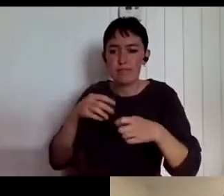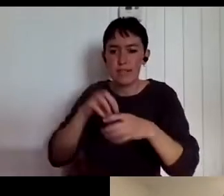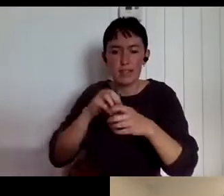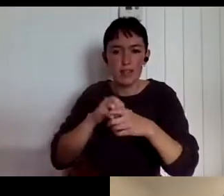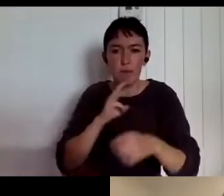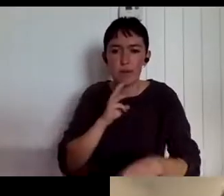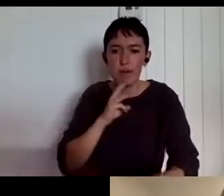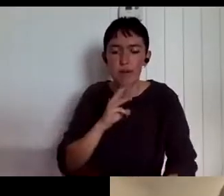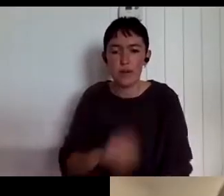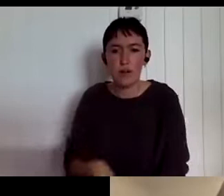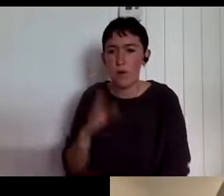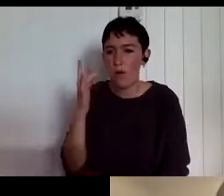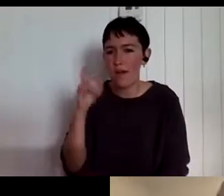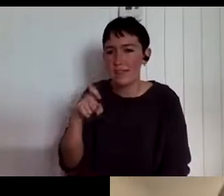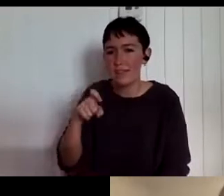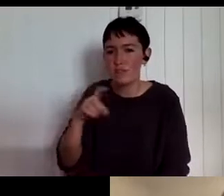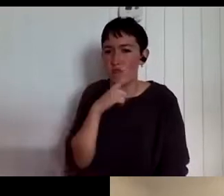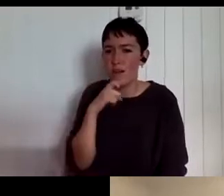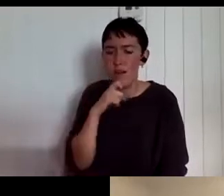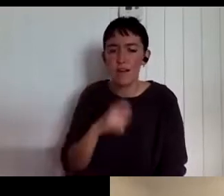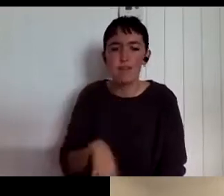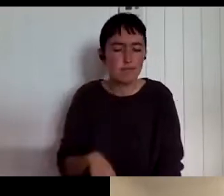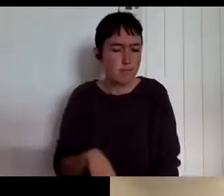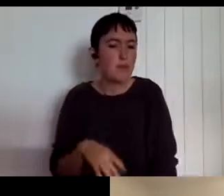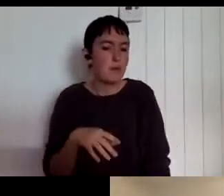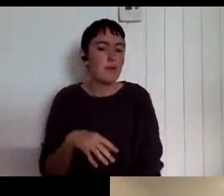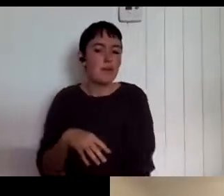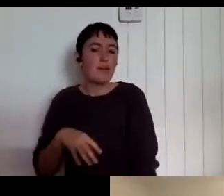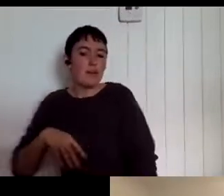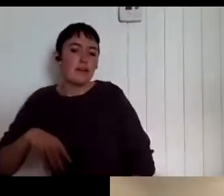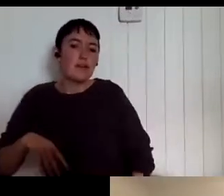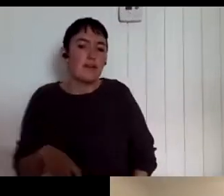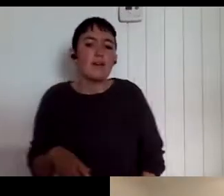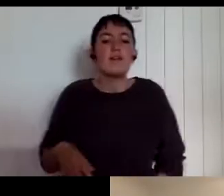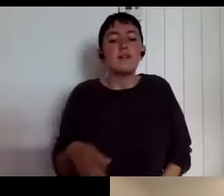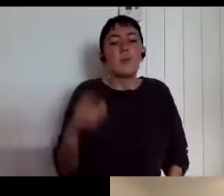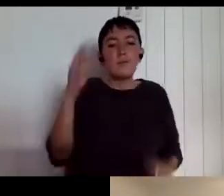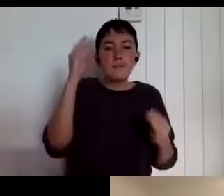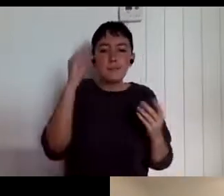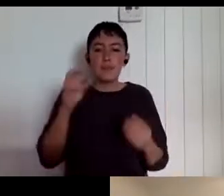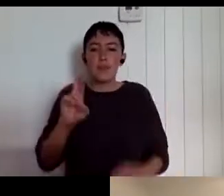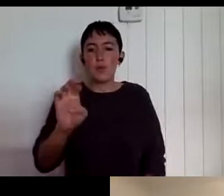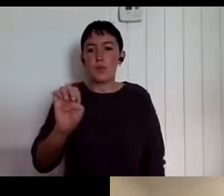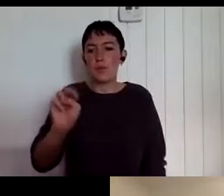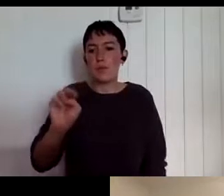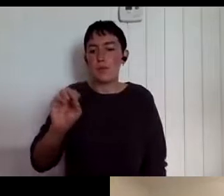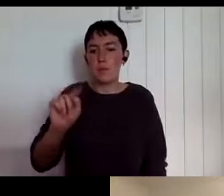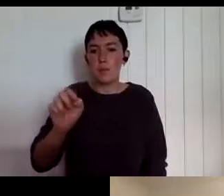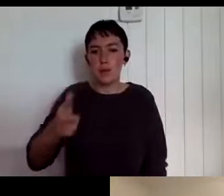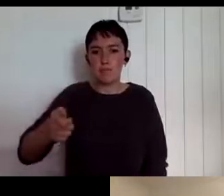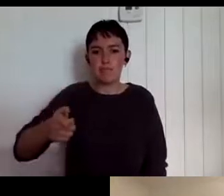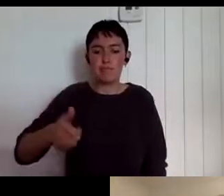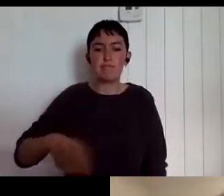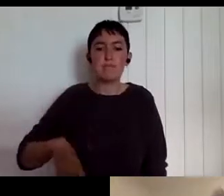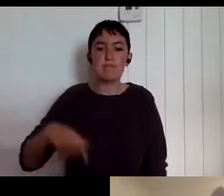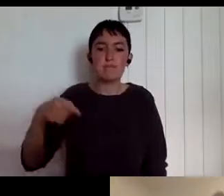So a big problem with that is that if you think of like a remote, and you put the two batteries in, and you see